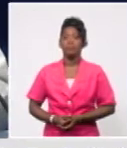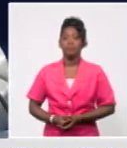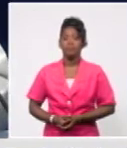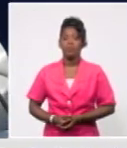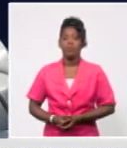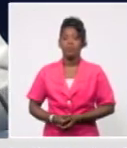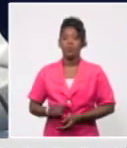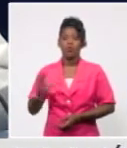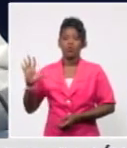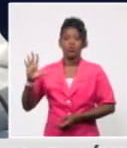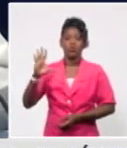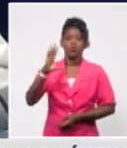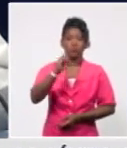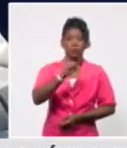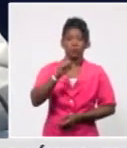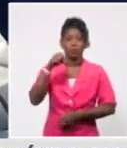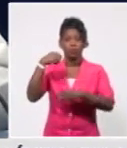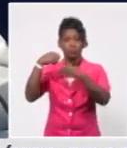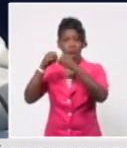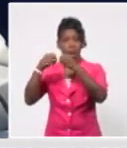174 from Artemisa,